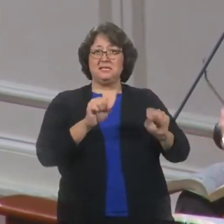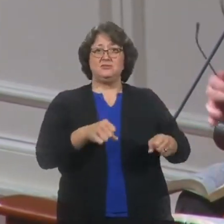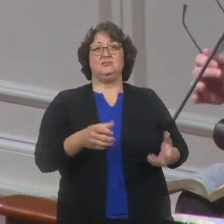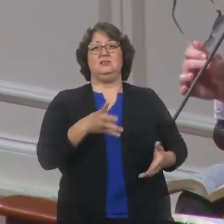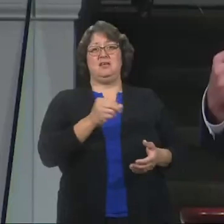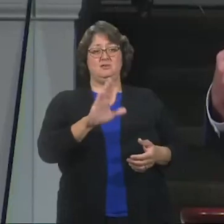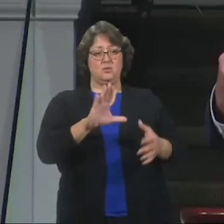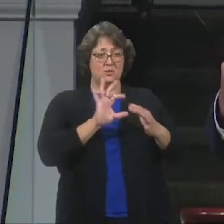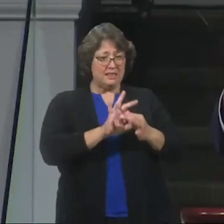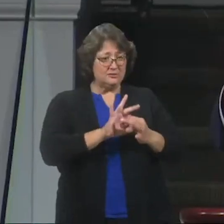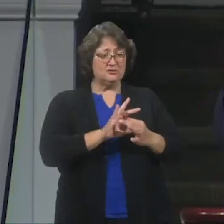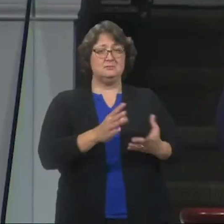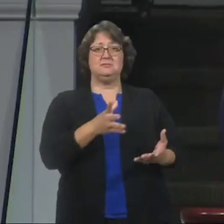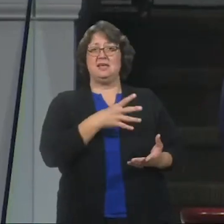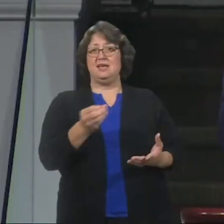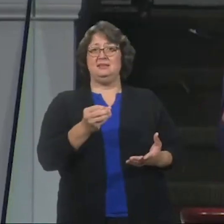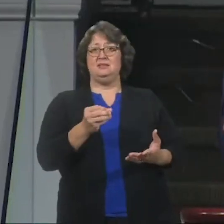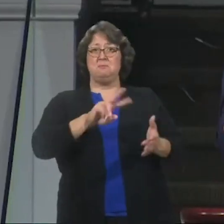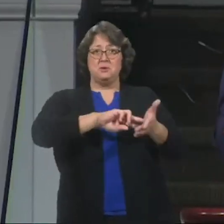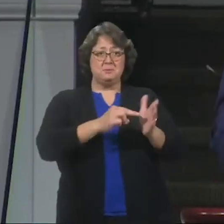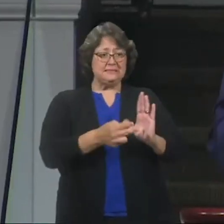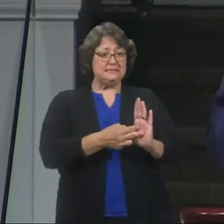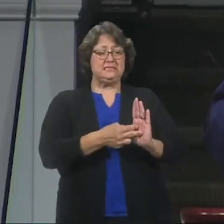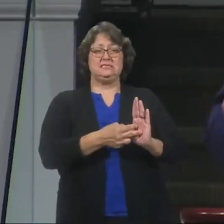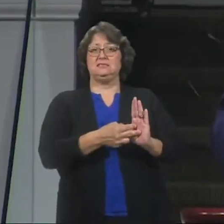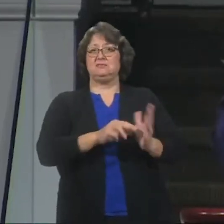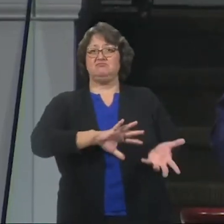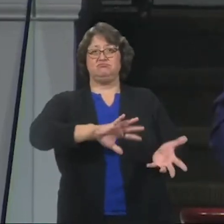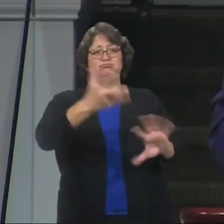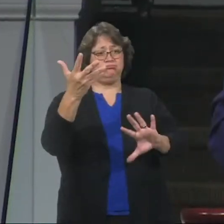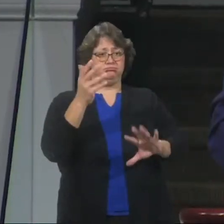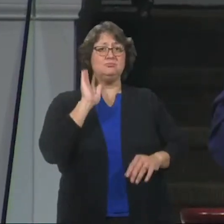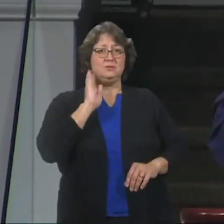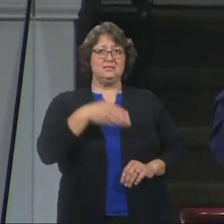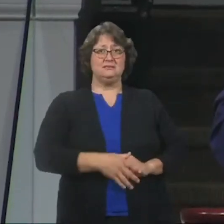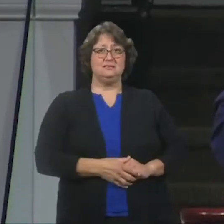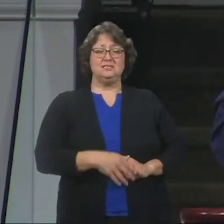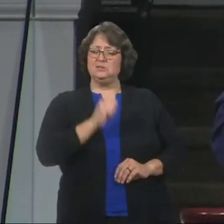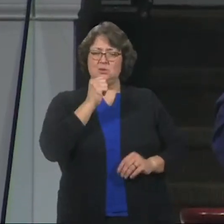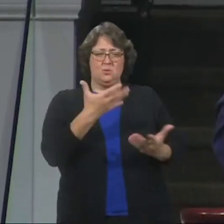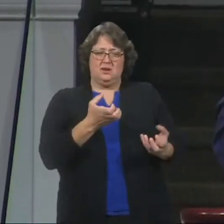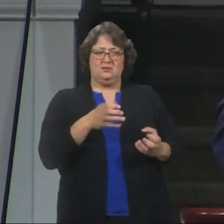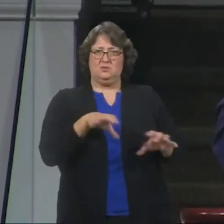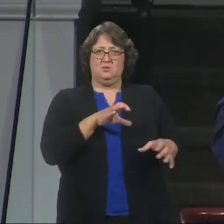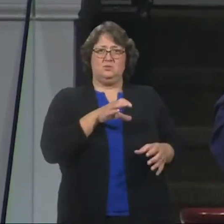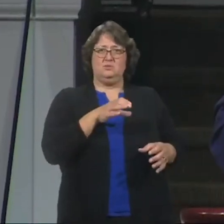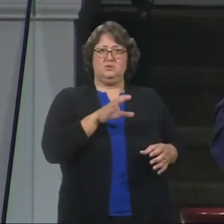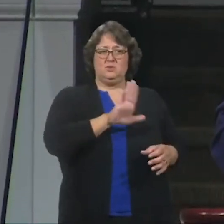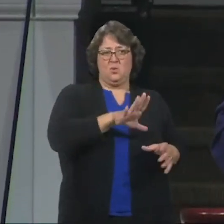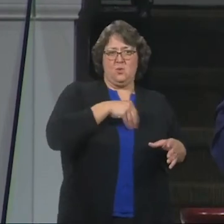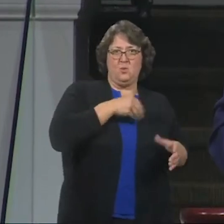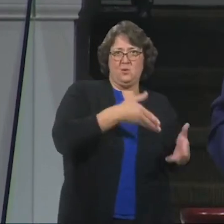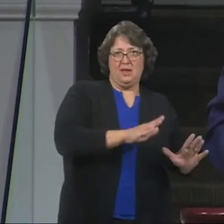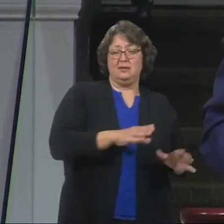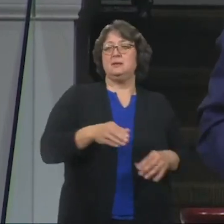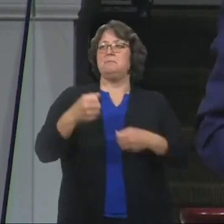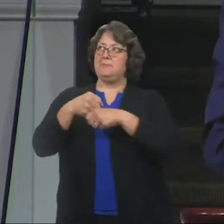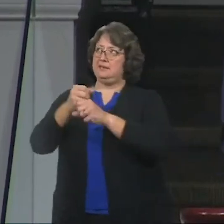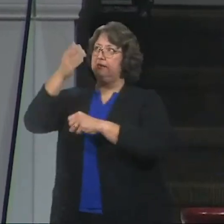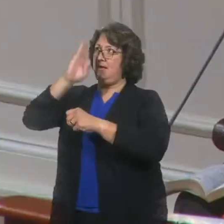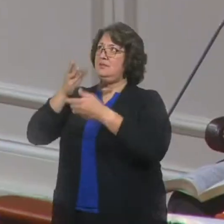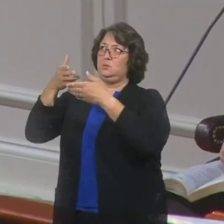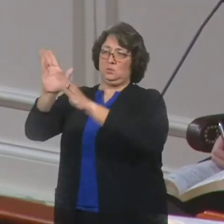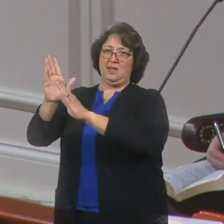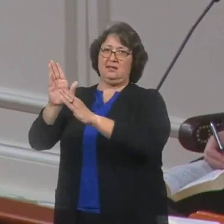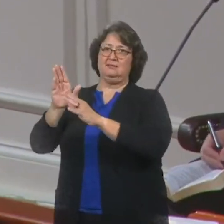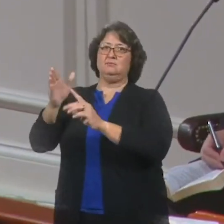relationships, your purposes. It's going to mess things up. You don't want to do things. You want to do things God's way. So make that a priority. Now, verse